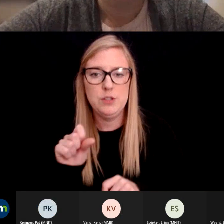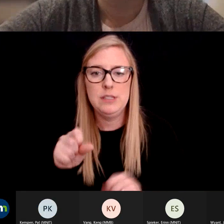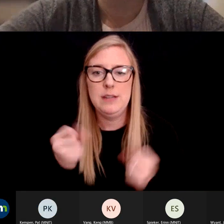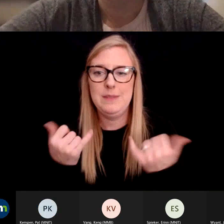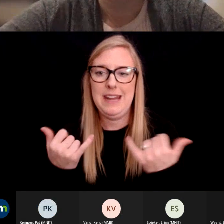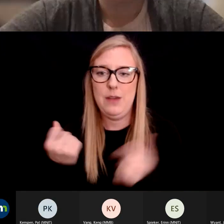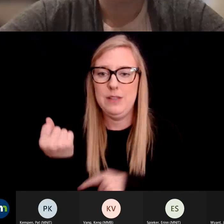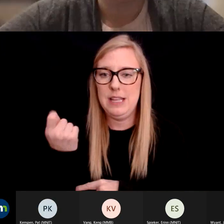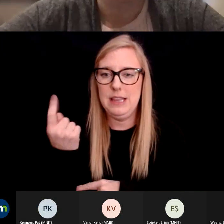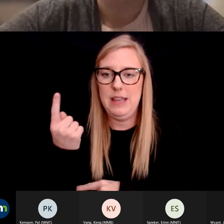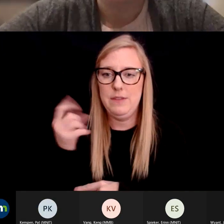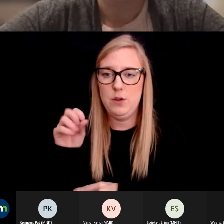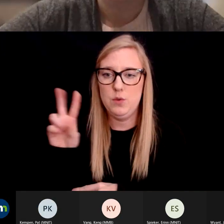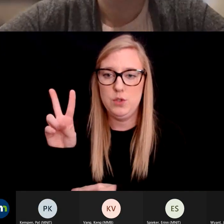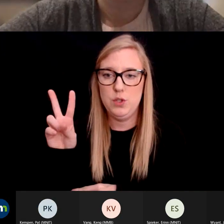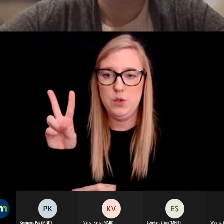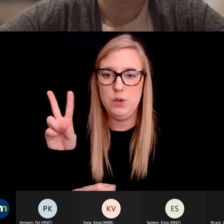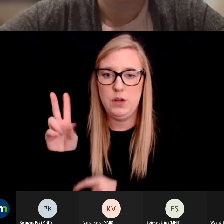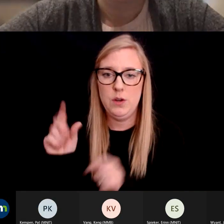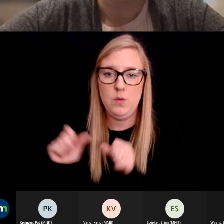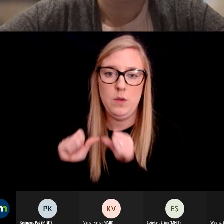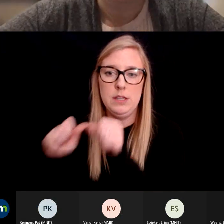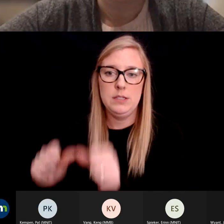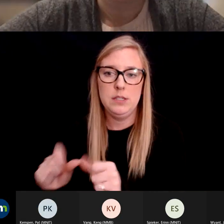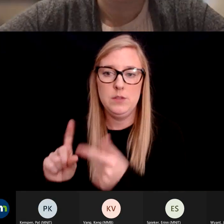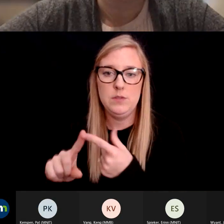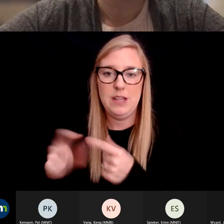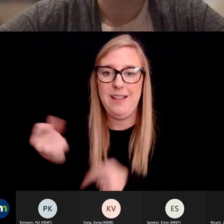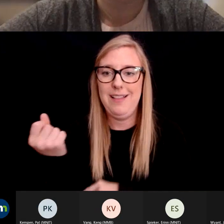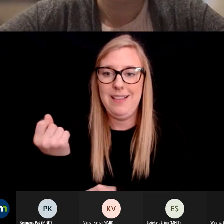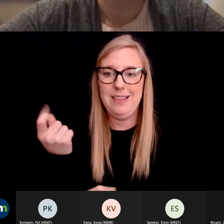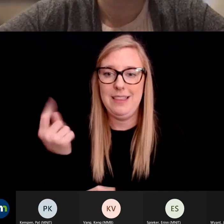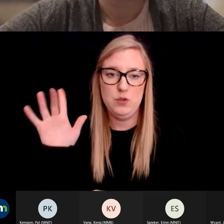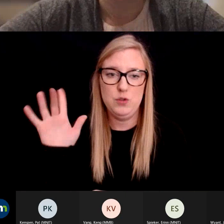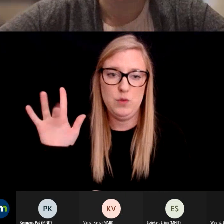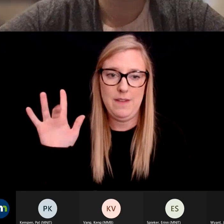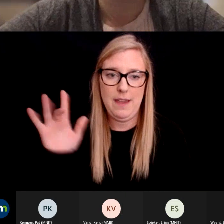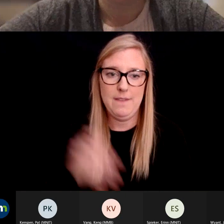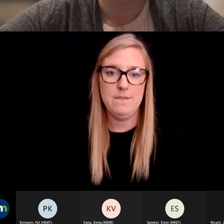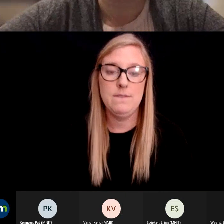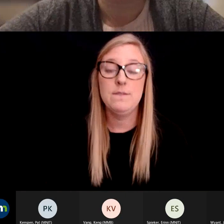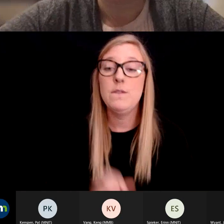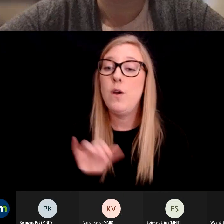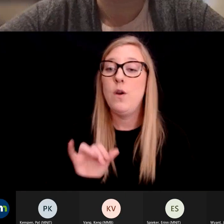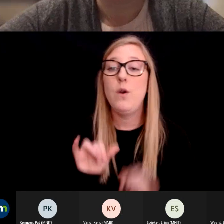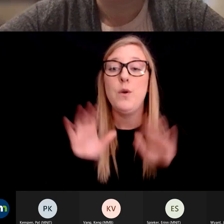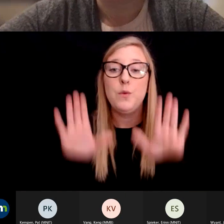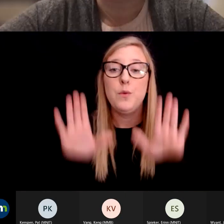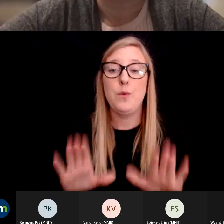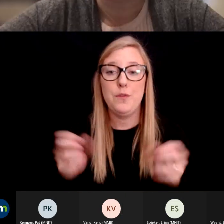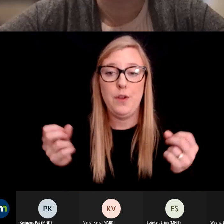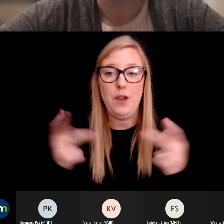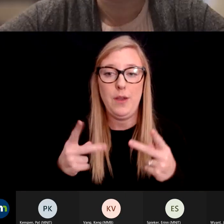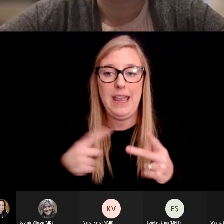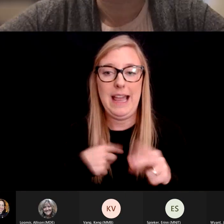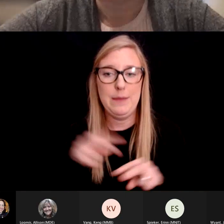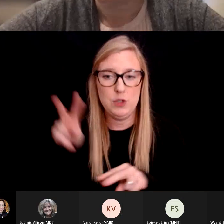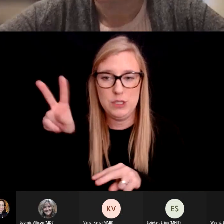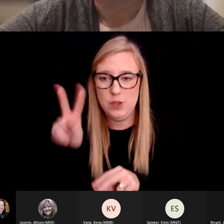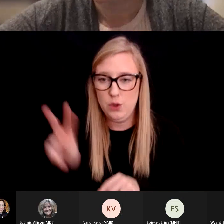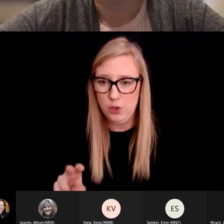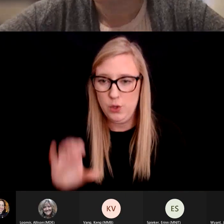11:02 and we go until about 11:25. Wonderful. All right. I'm just looking through the